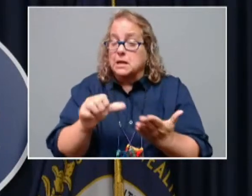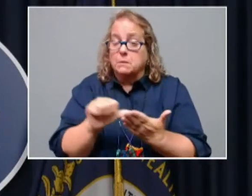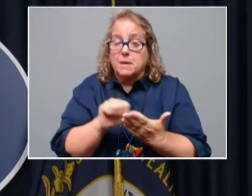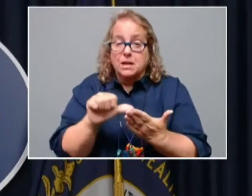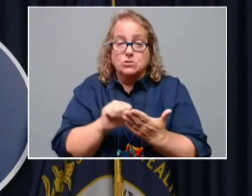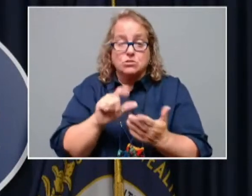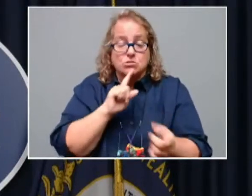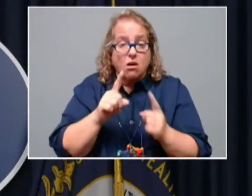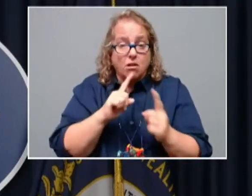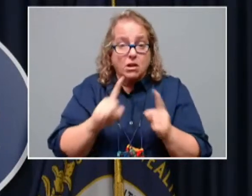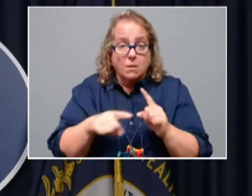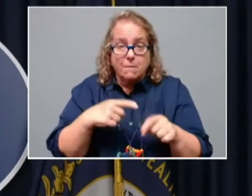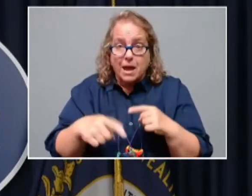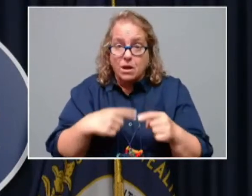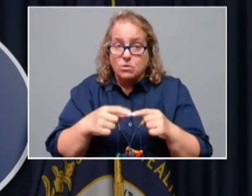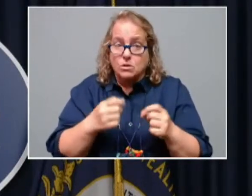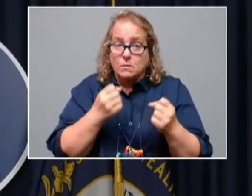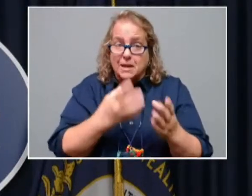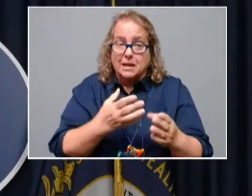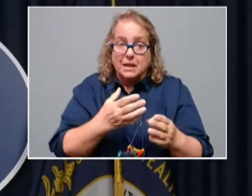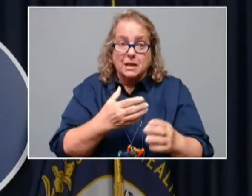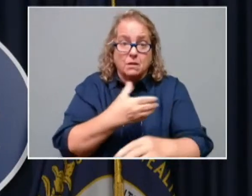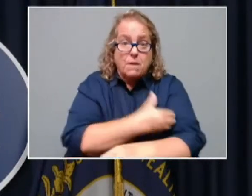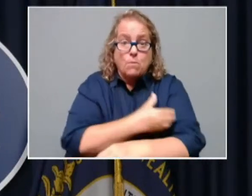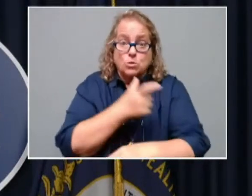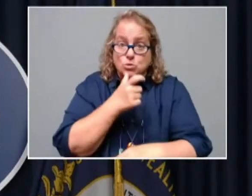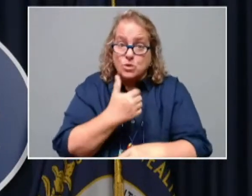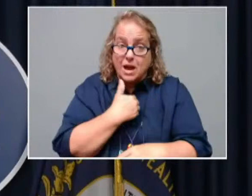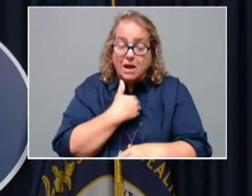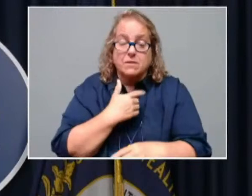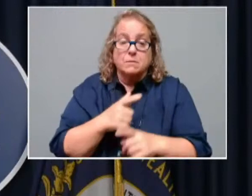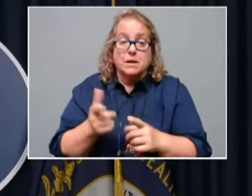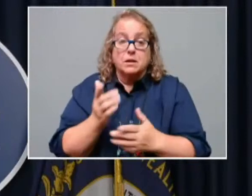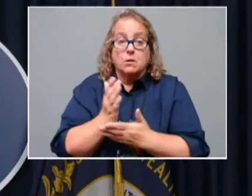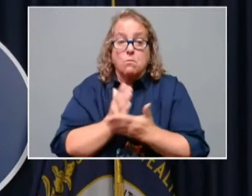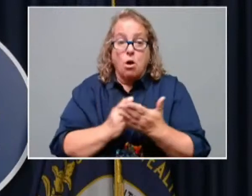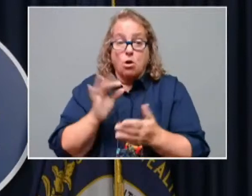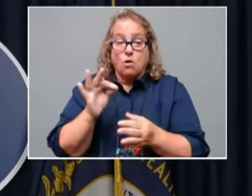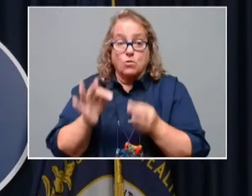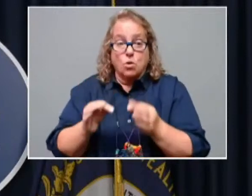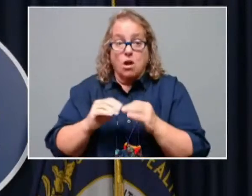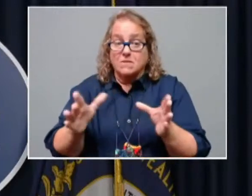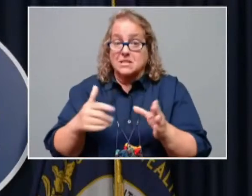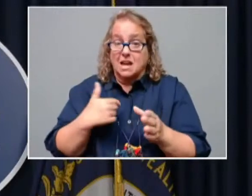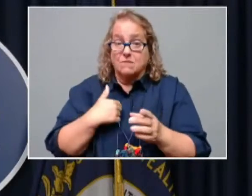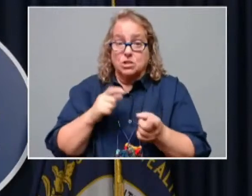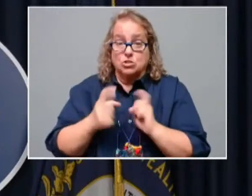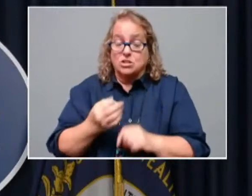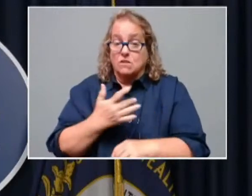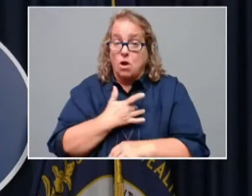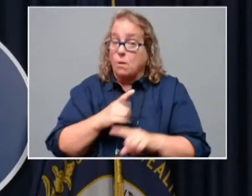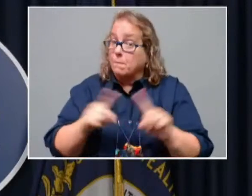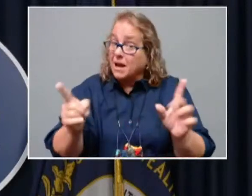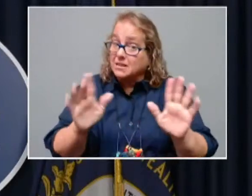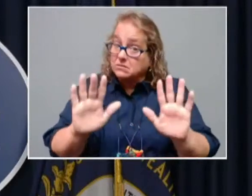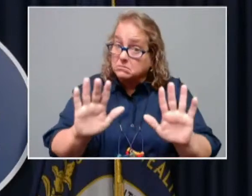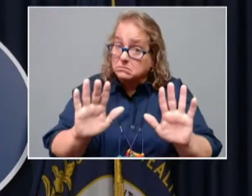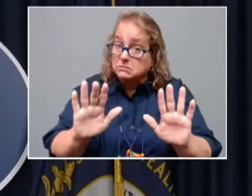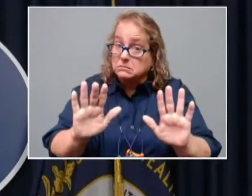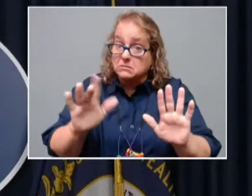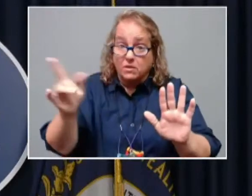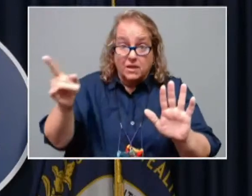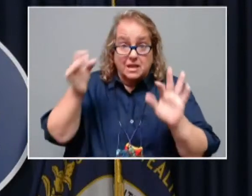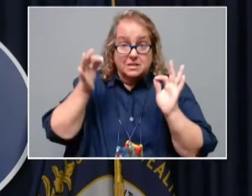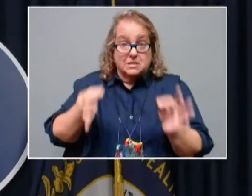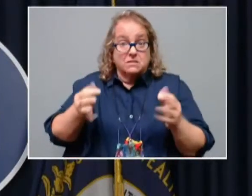and I think at least part of the court had a change of heart. But it is what it is, right? I mean, when they rule, that's the